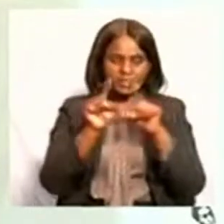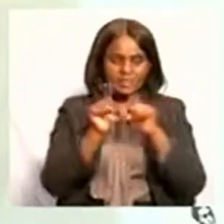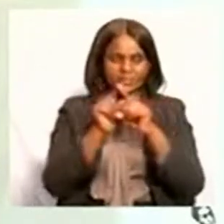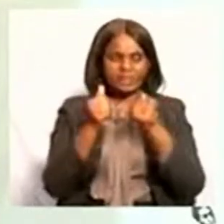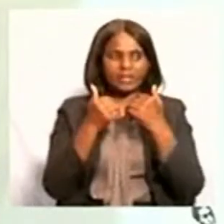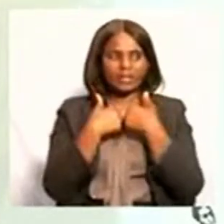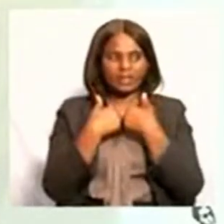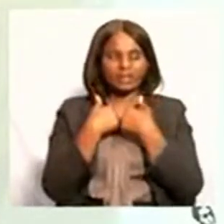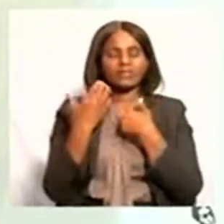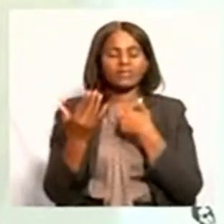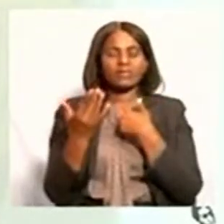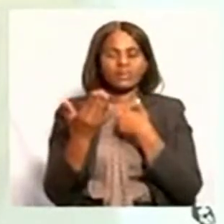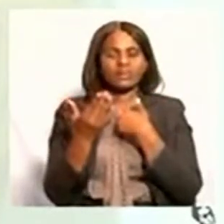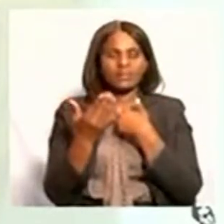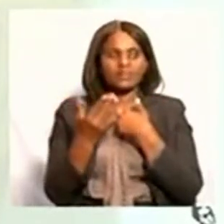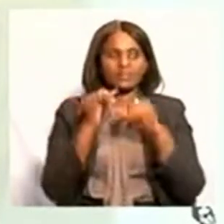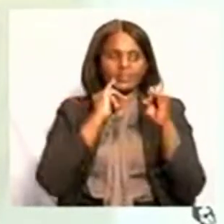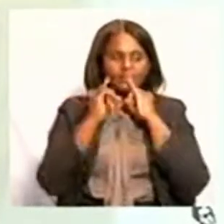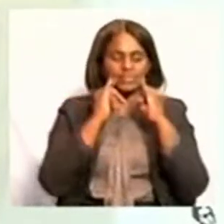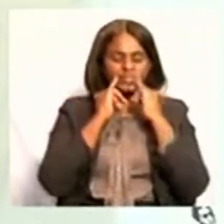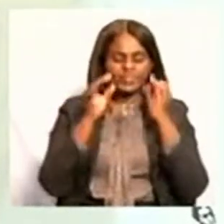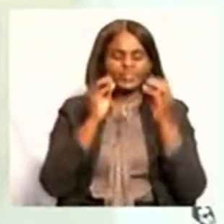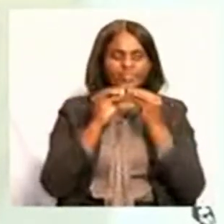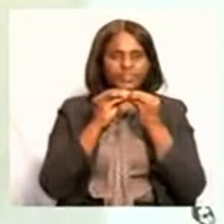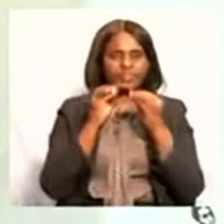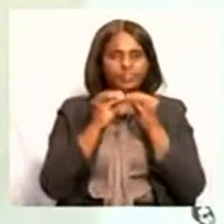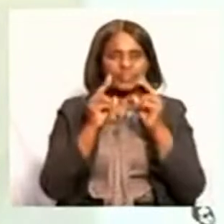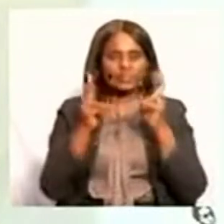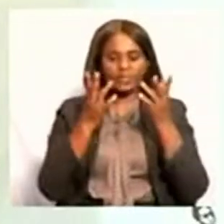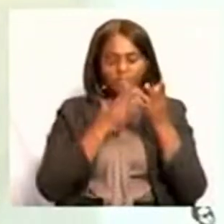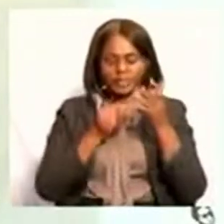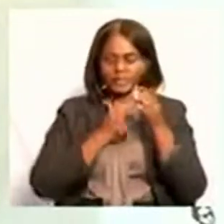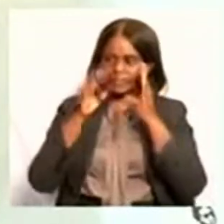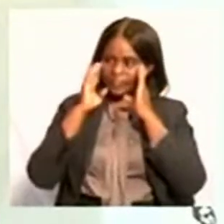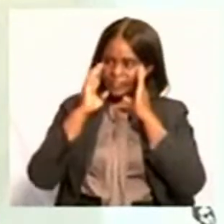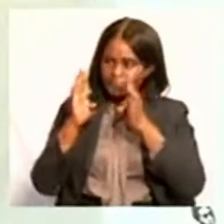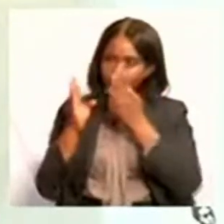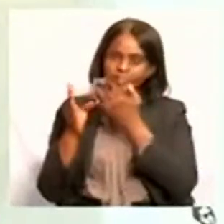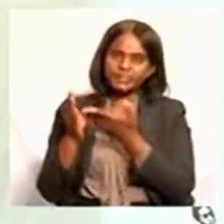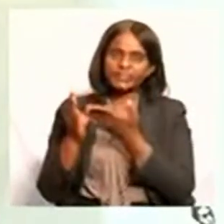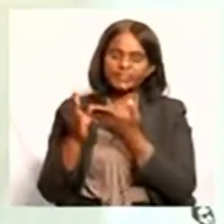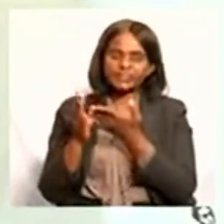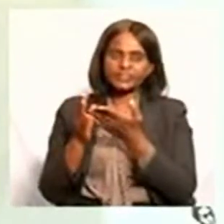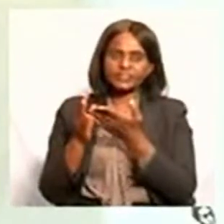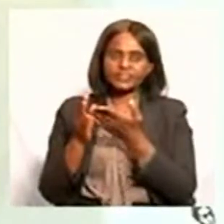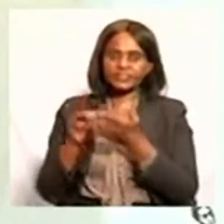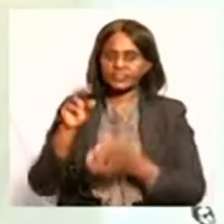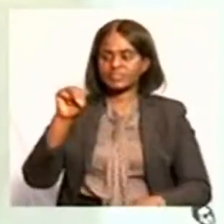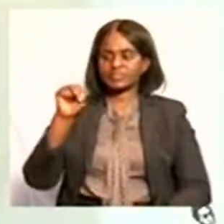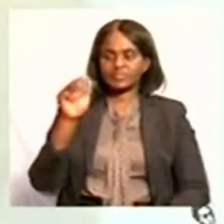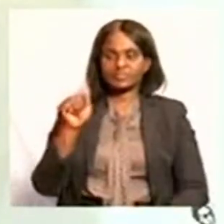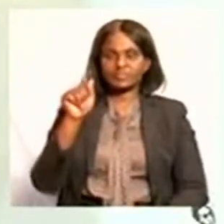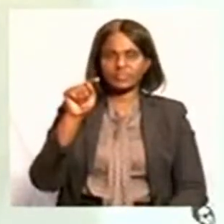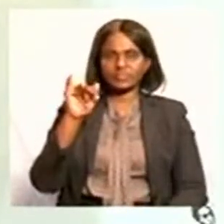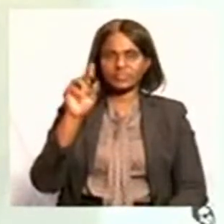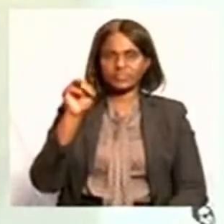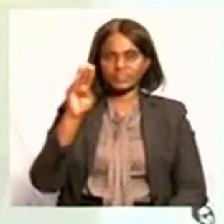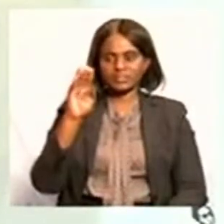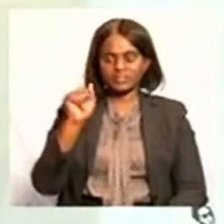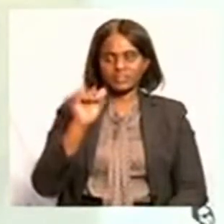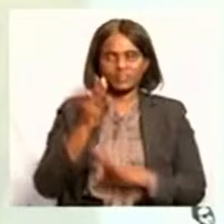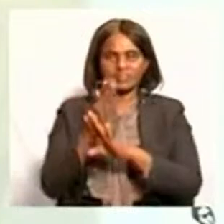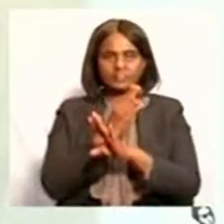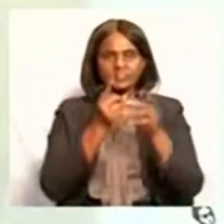this live interview. So I turn to Ms. Matimba. Earlier we talked